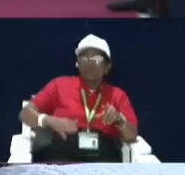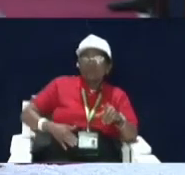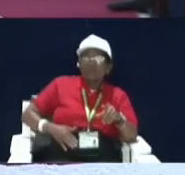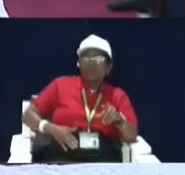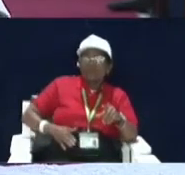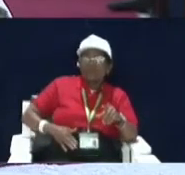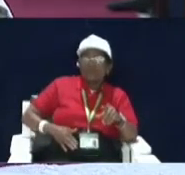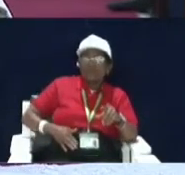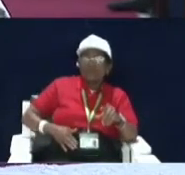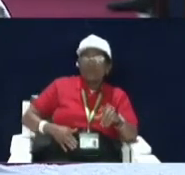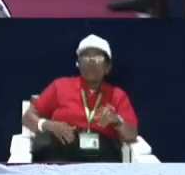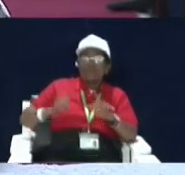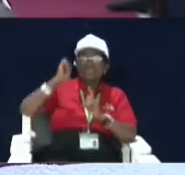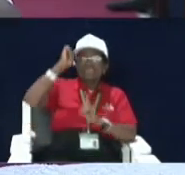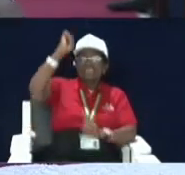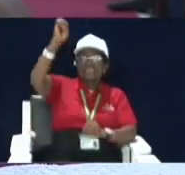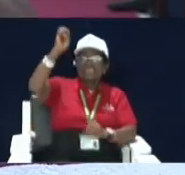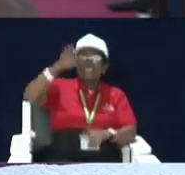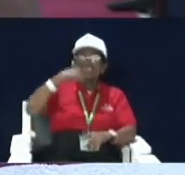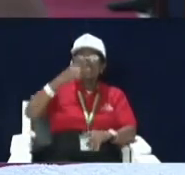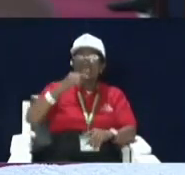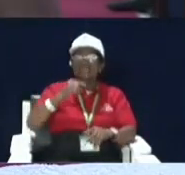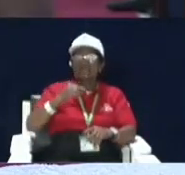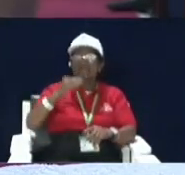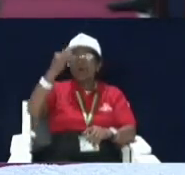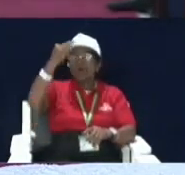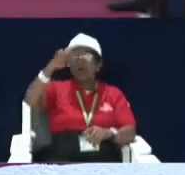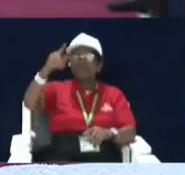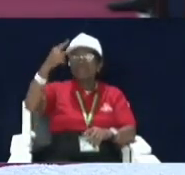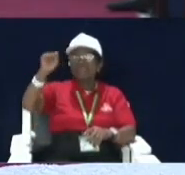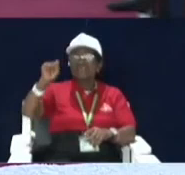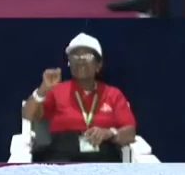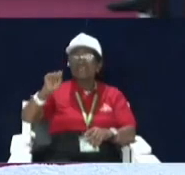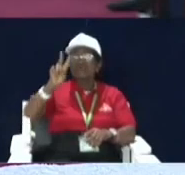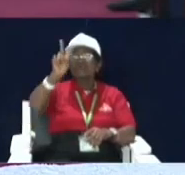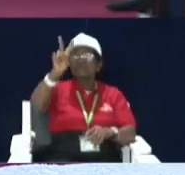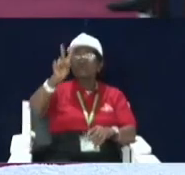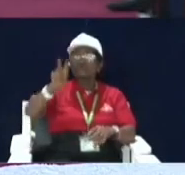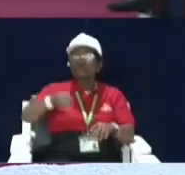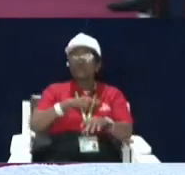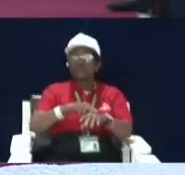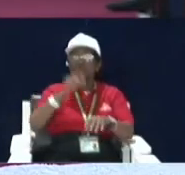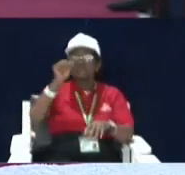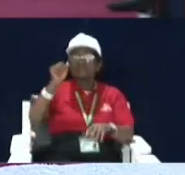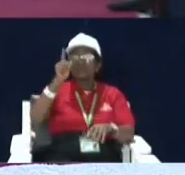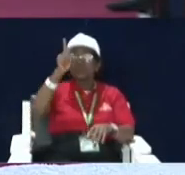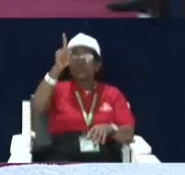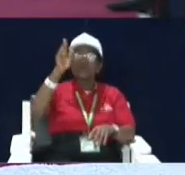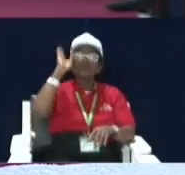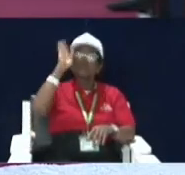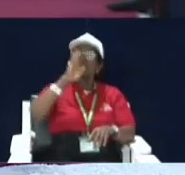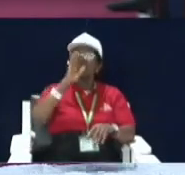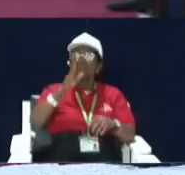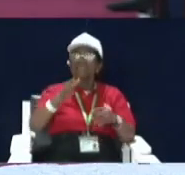He said, of the two nations, one will be less than the other.